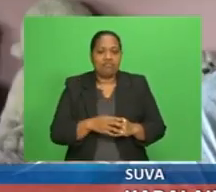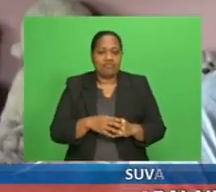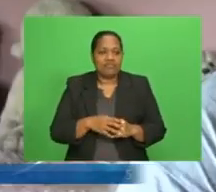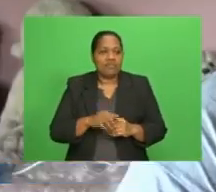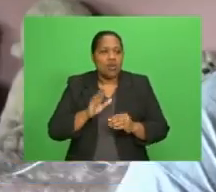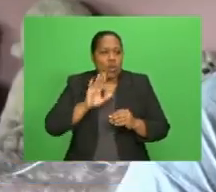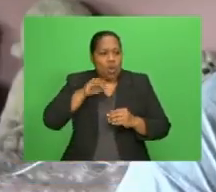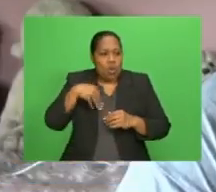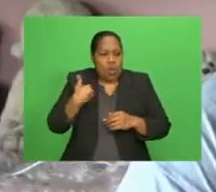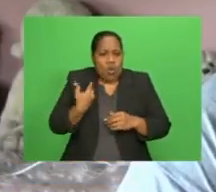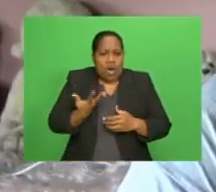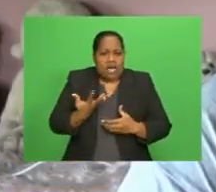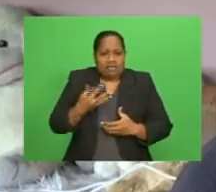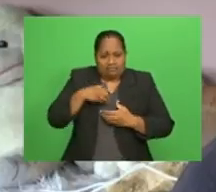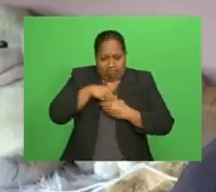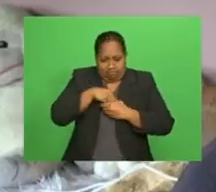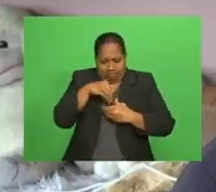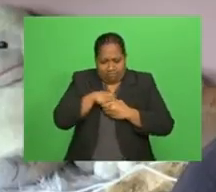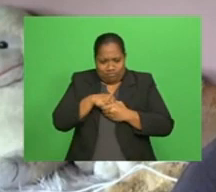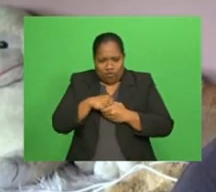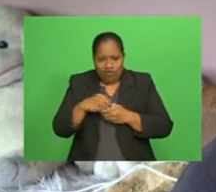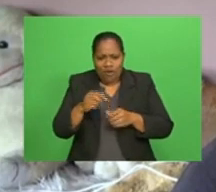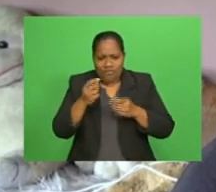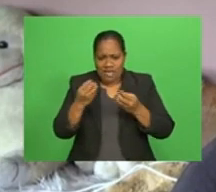virtues instilled by her.